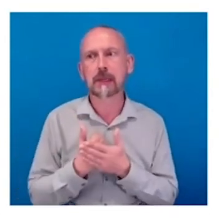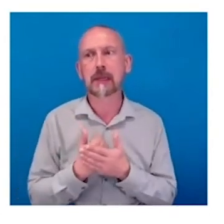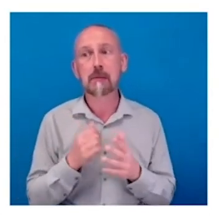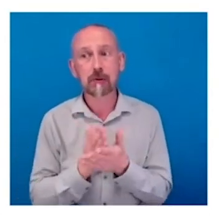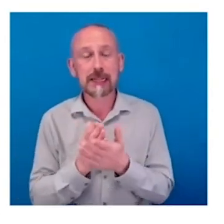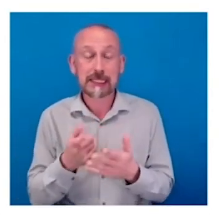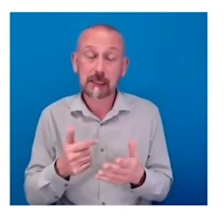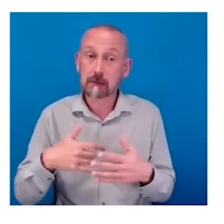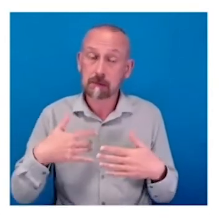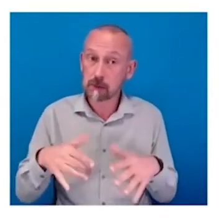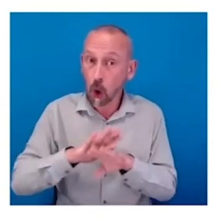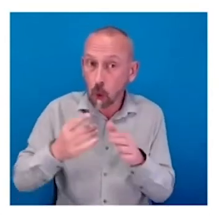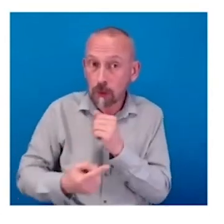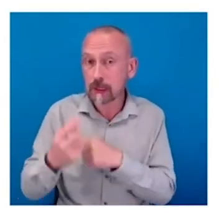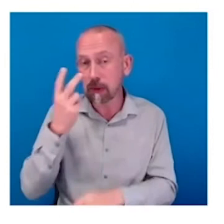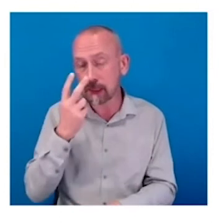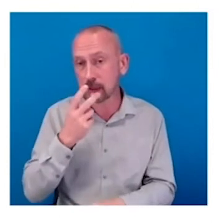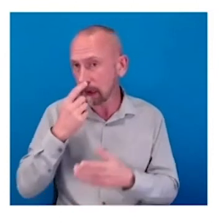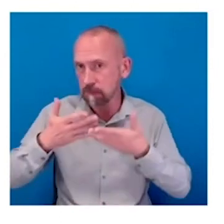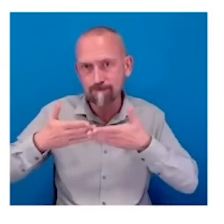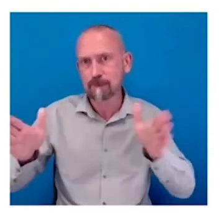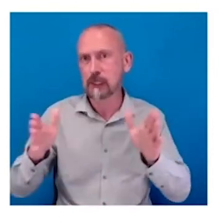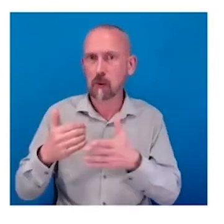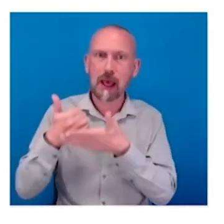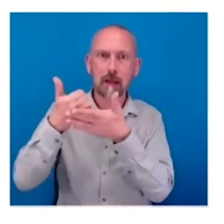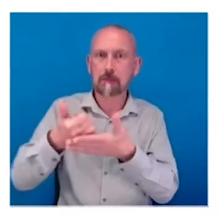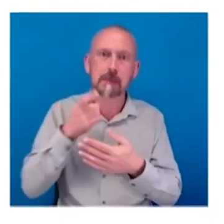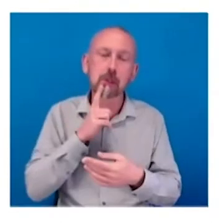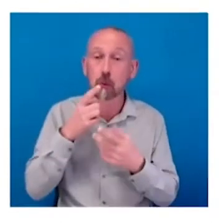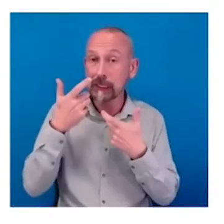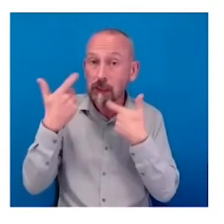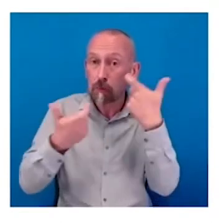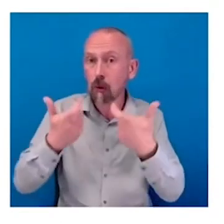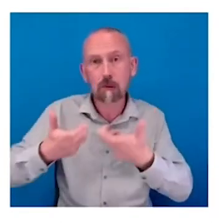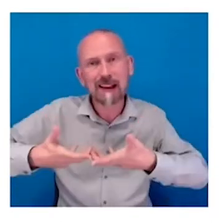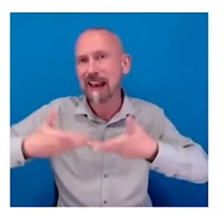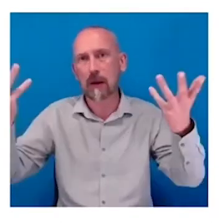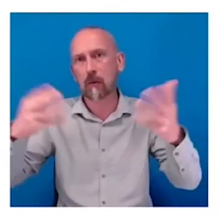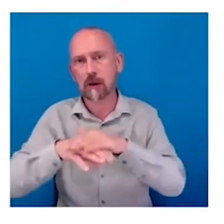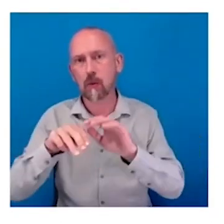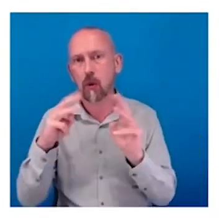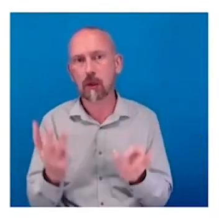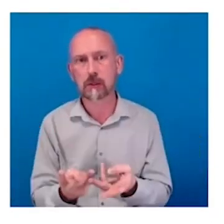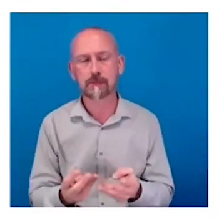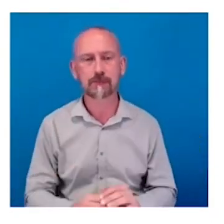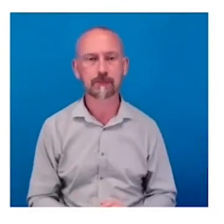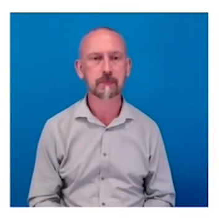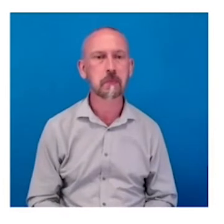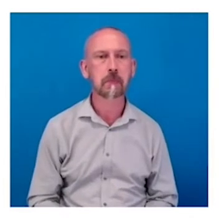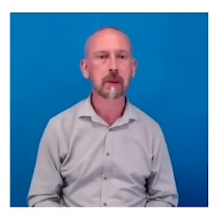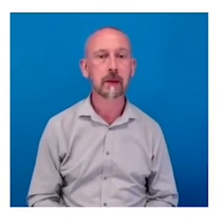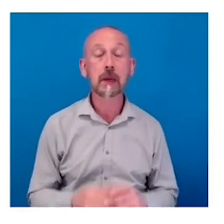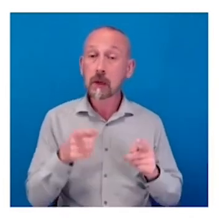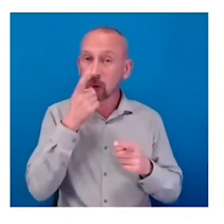hopefully this video will be able to demonstrate to you, any place in the world. Explore and get a sense of any area in the world with